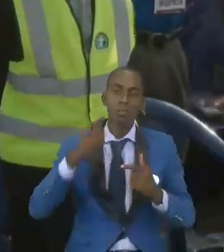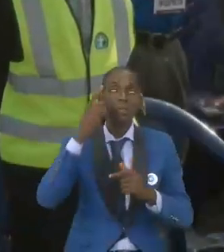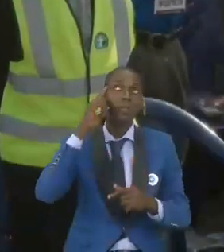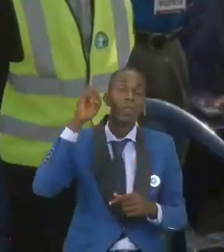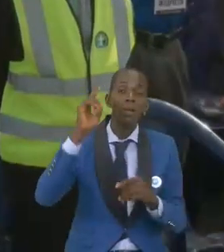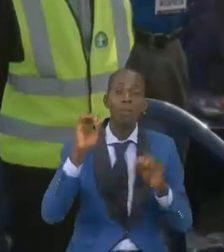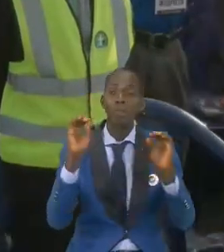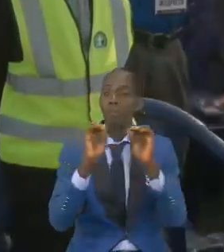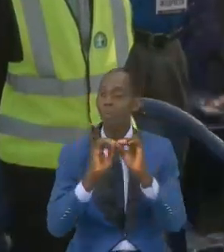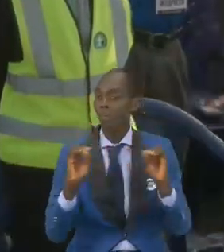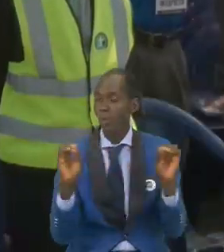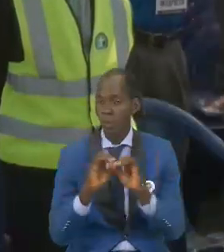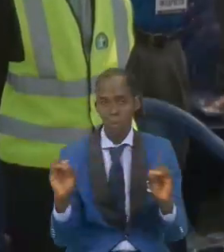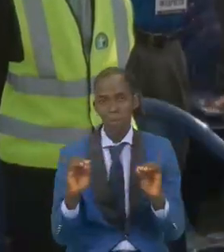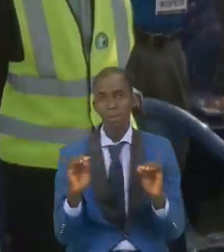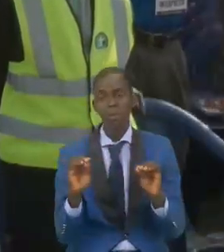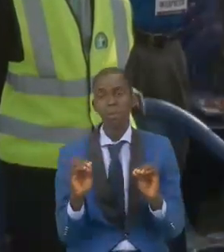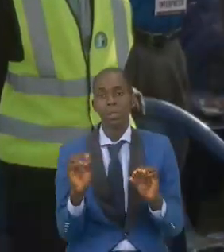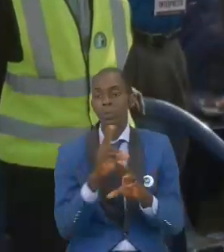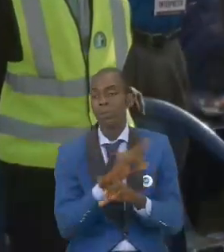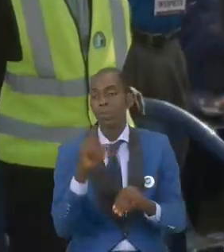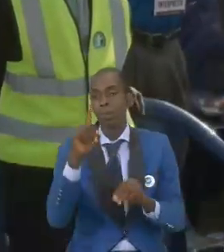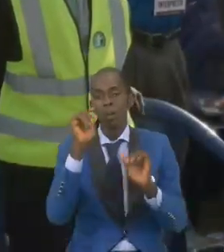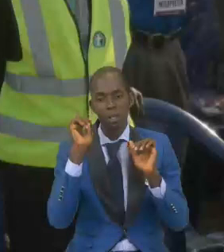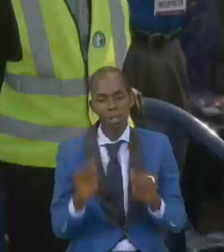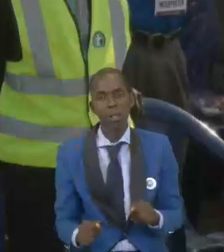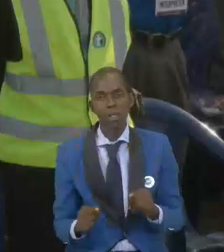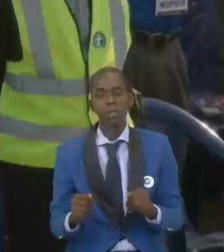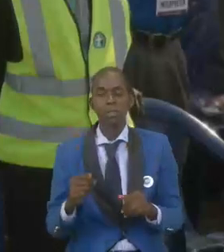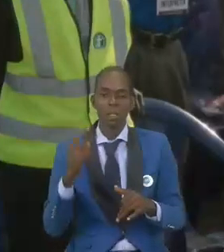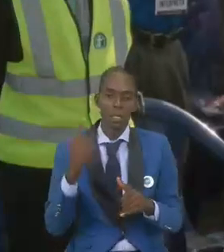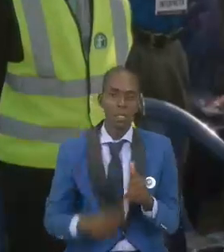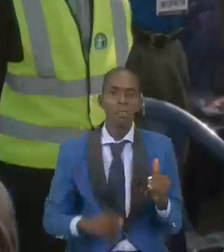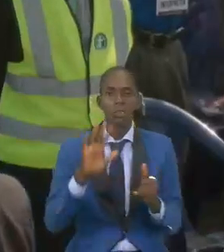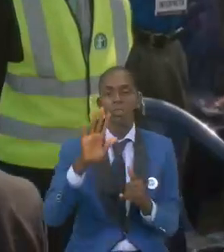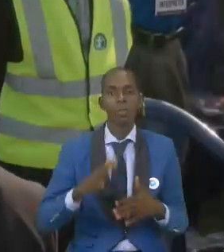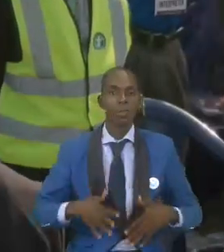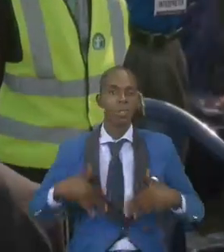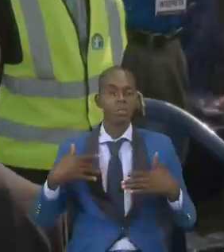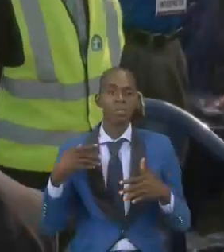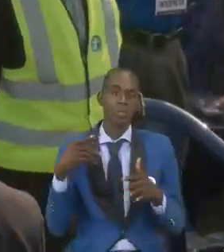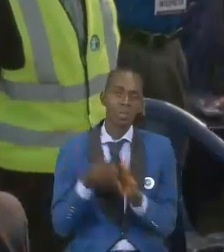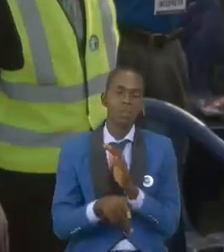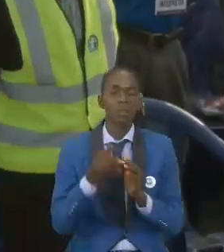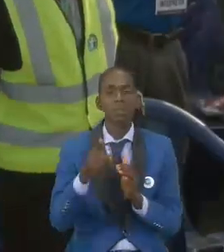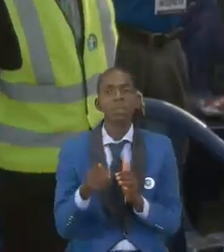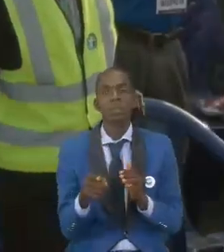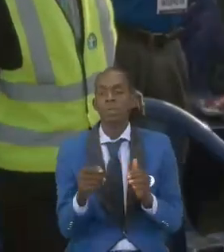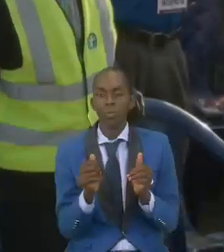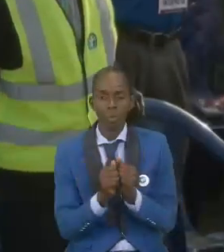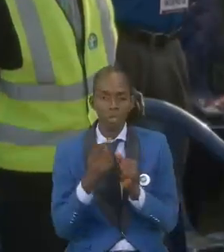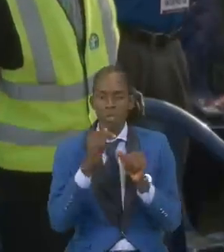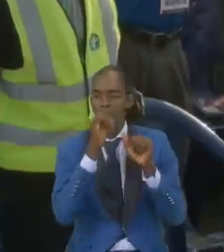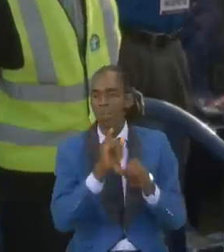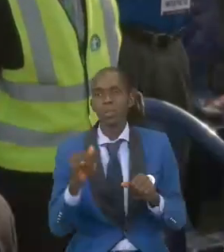Nothing and no one can cut short your life or the blessings of God on